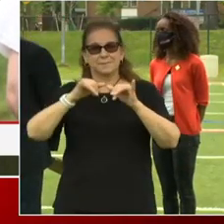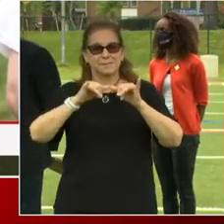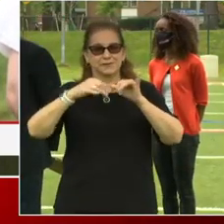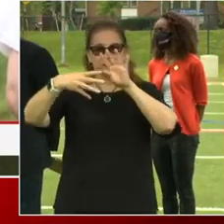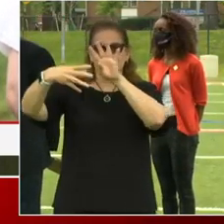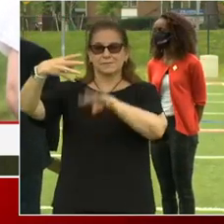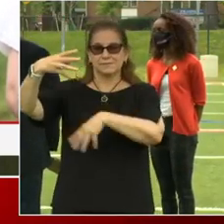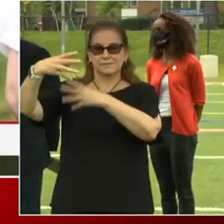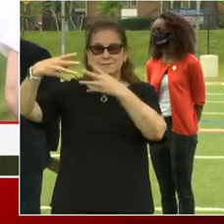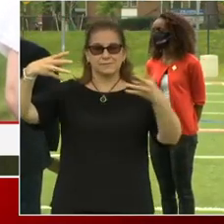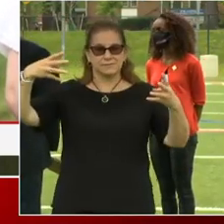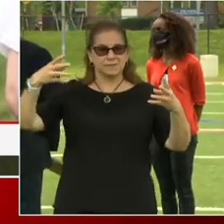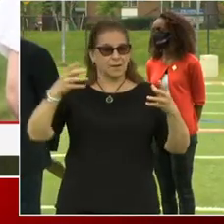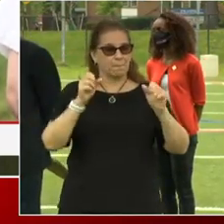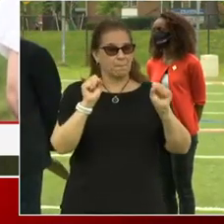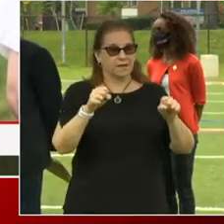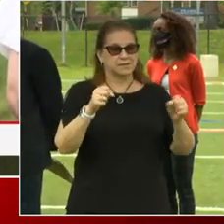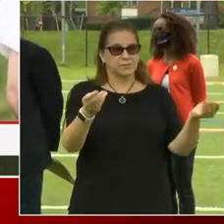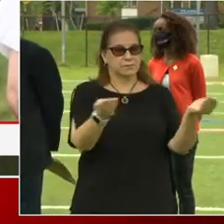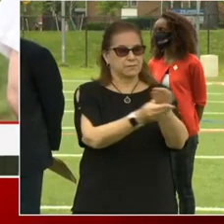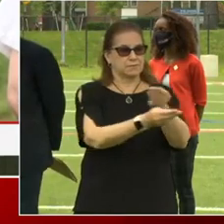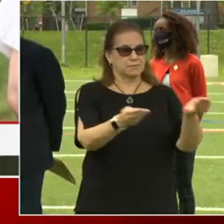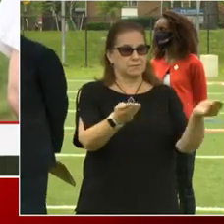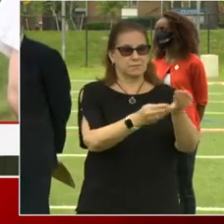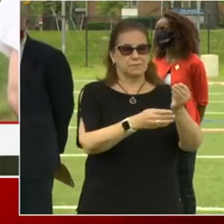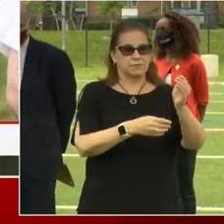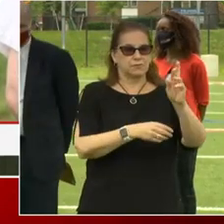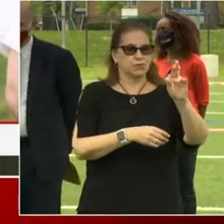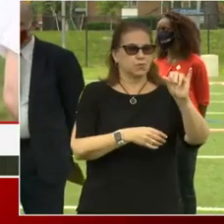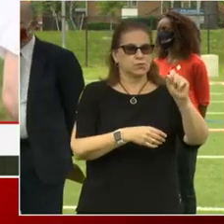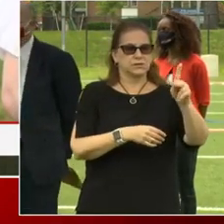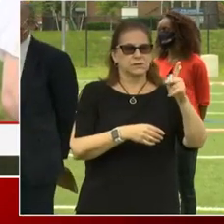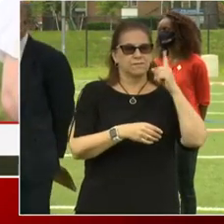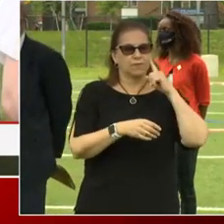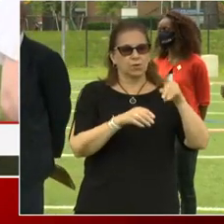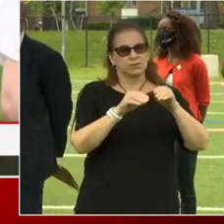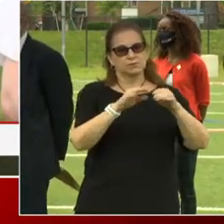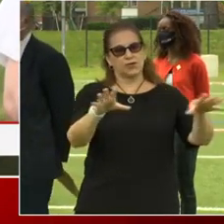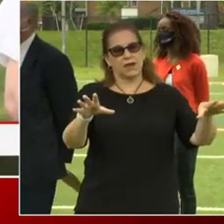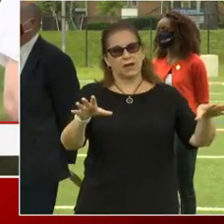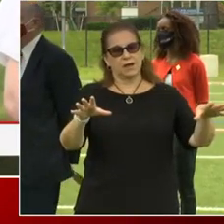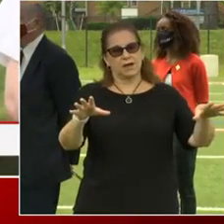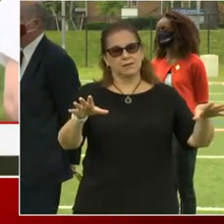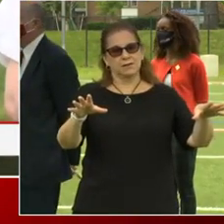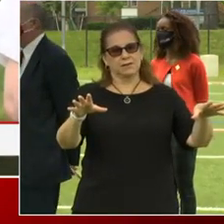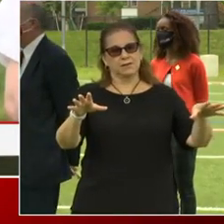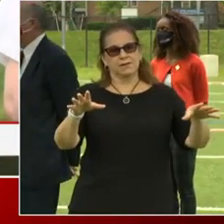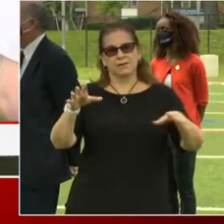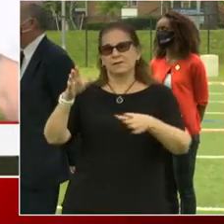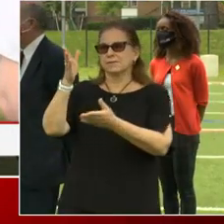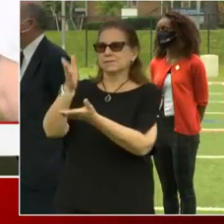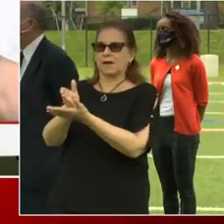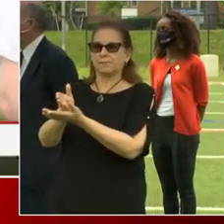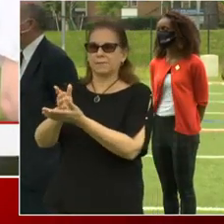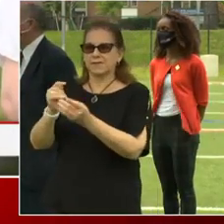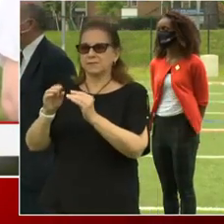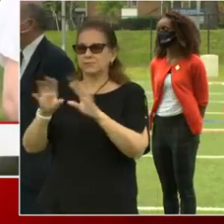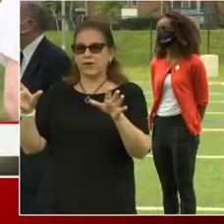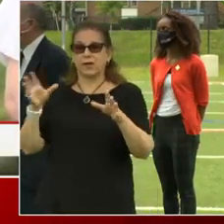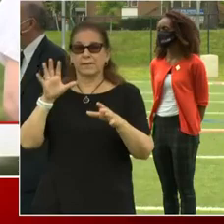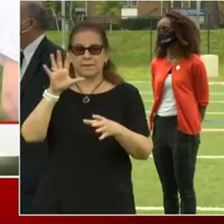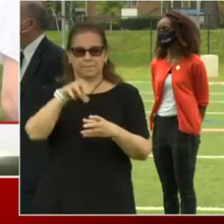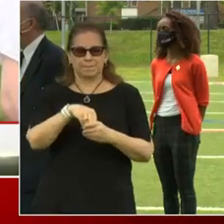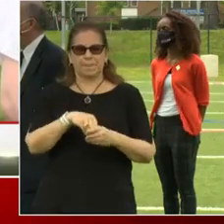for our transmission rates? What makes the most sense? And what our public health experts say to us